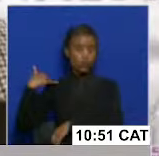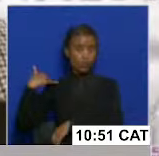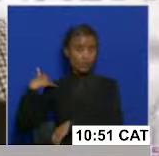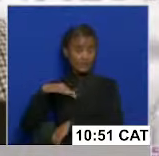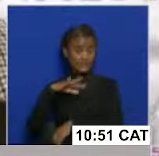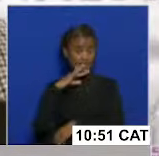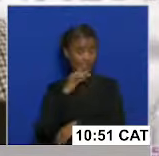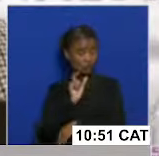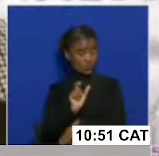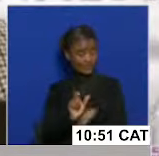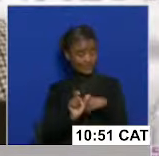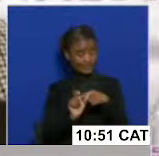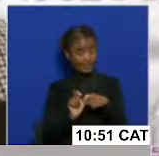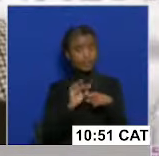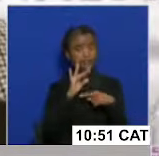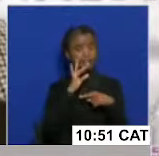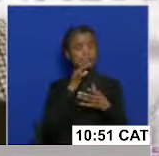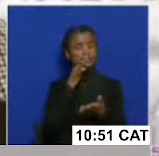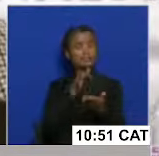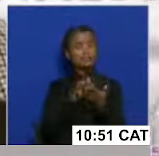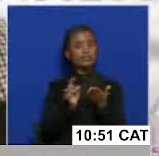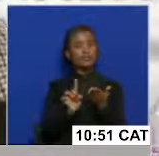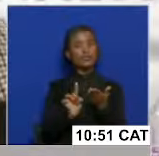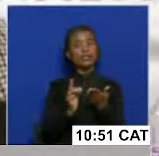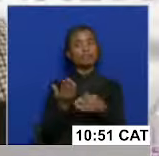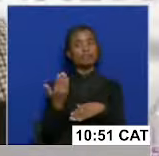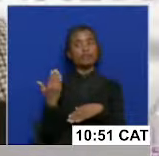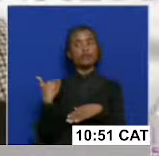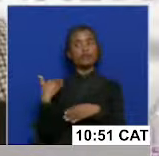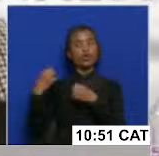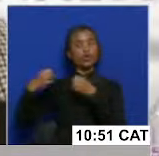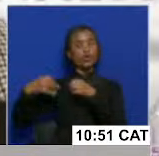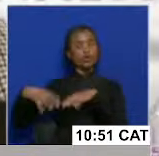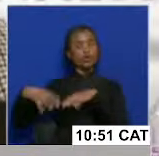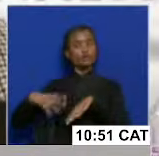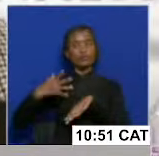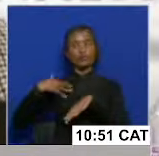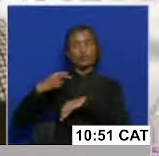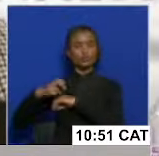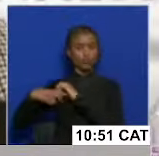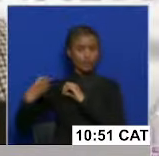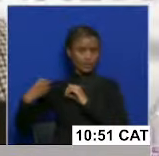were stolen or lost, but that can't be the case, right?